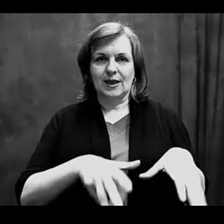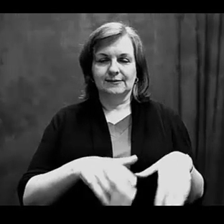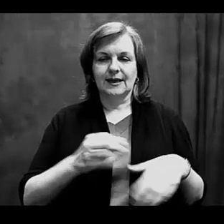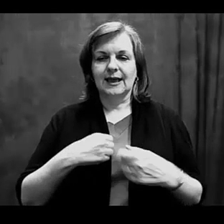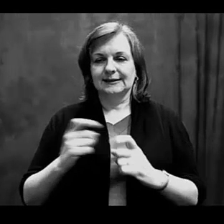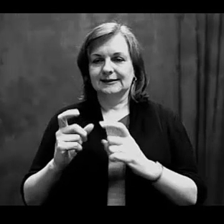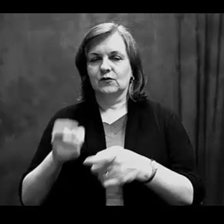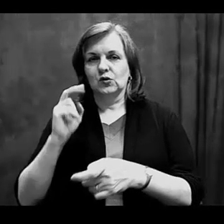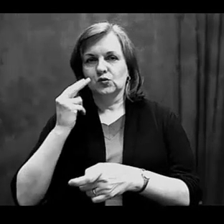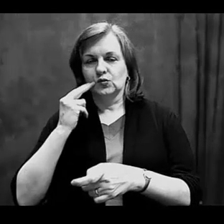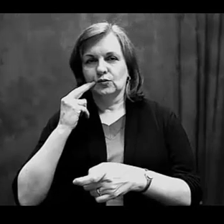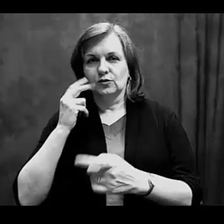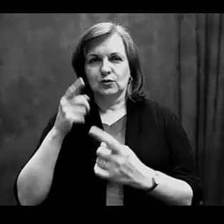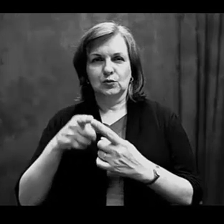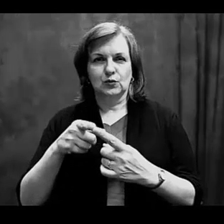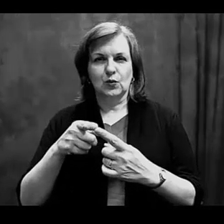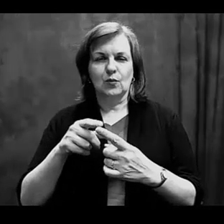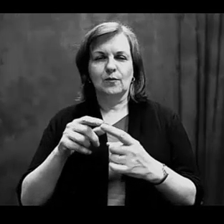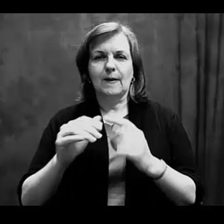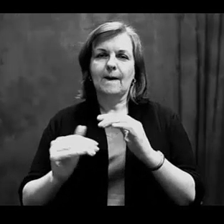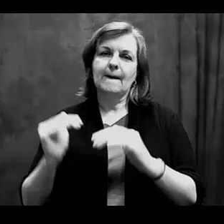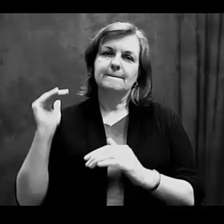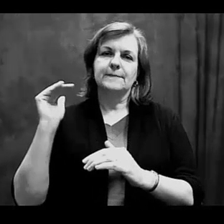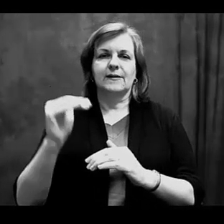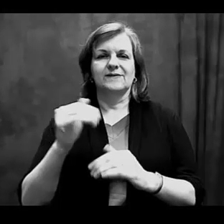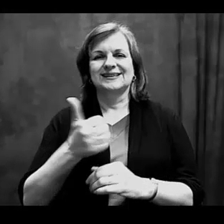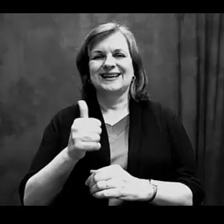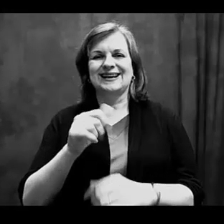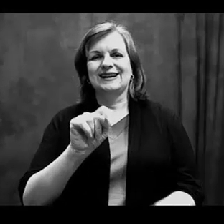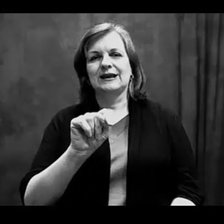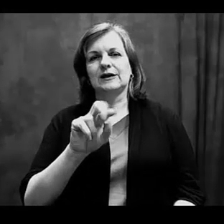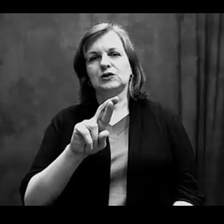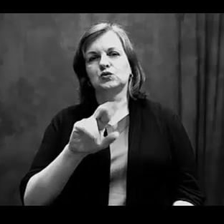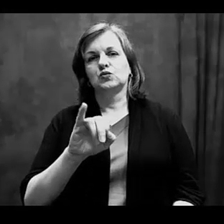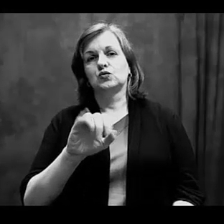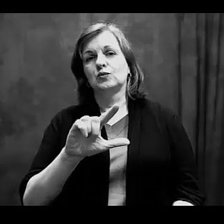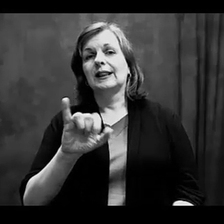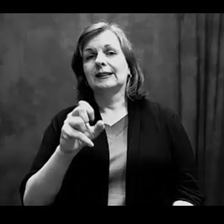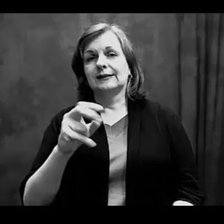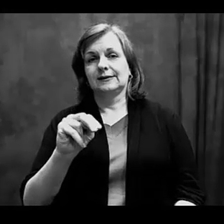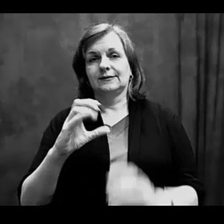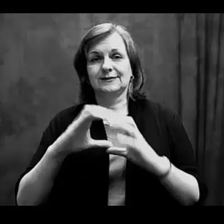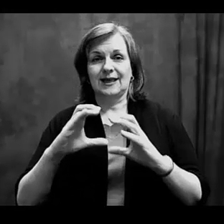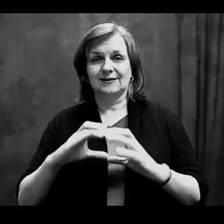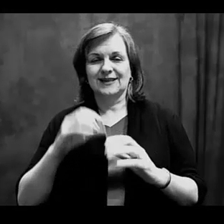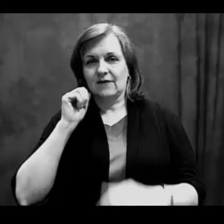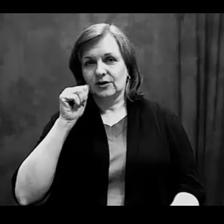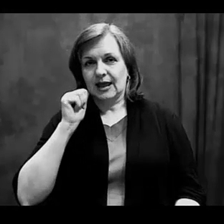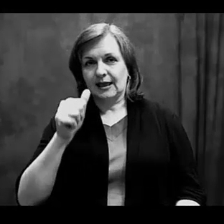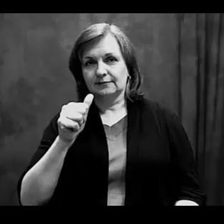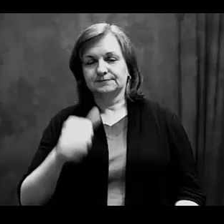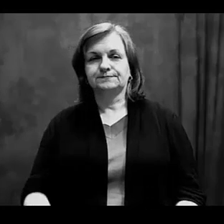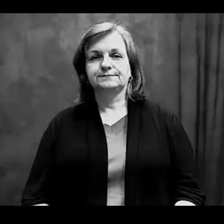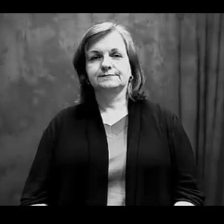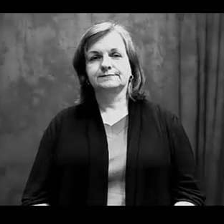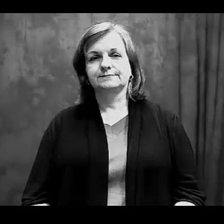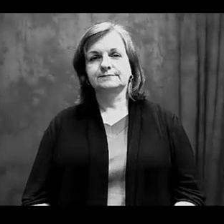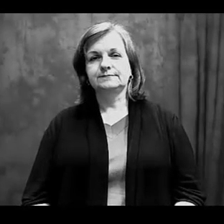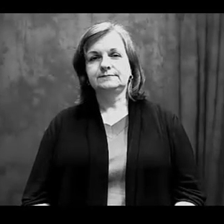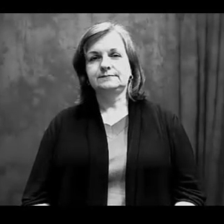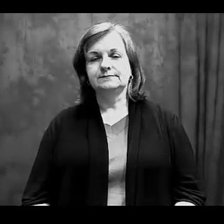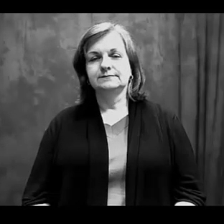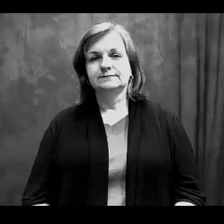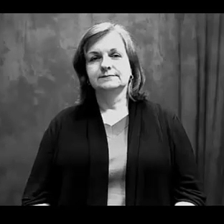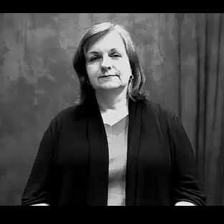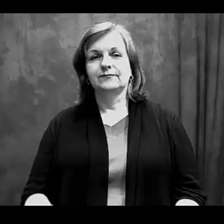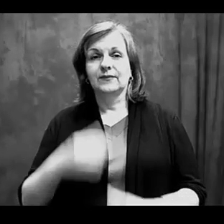cardiovascular system dealing with waste and delivery of nutrients to over 10 trillion cells every